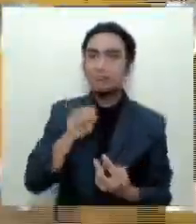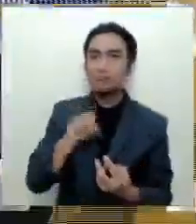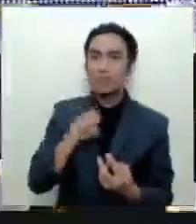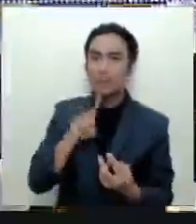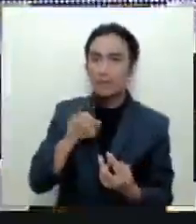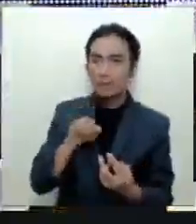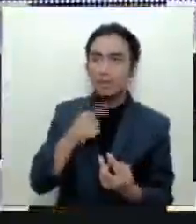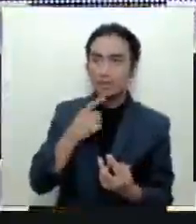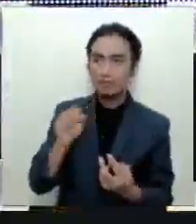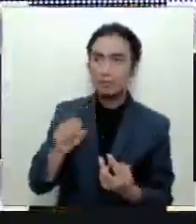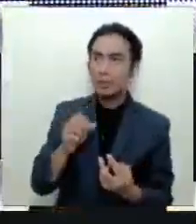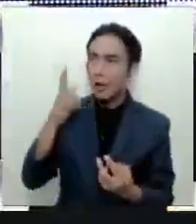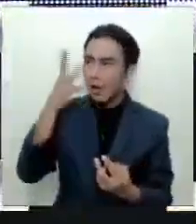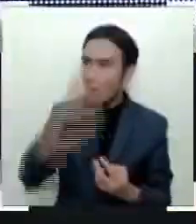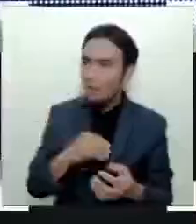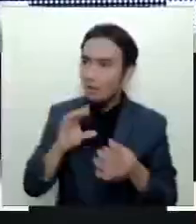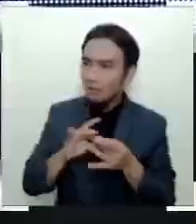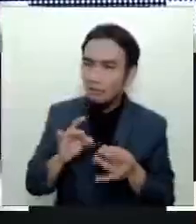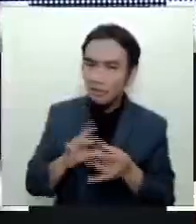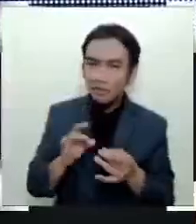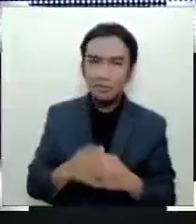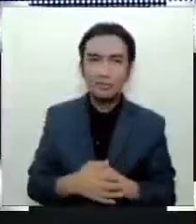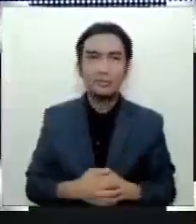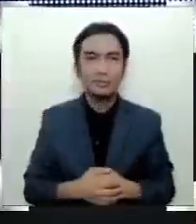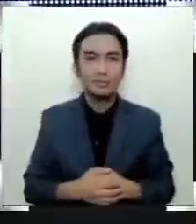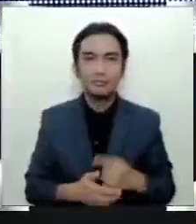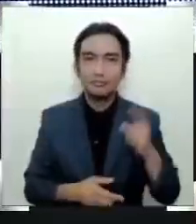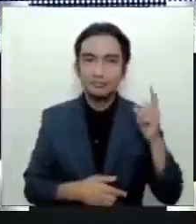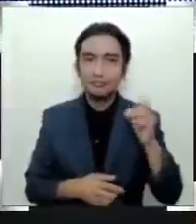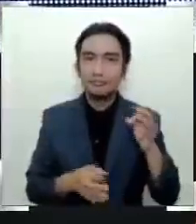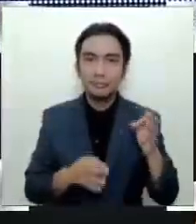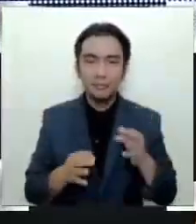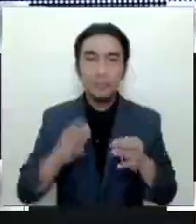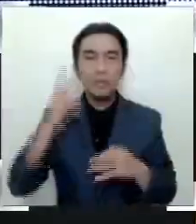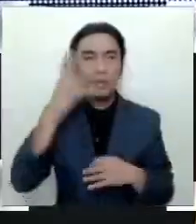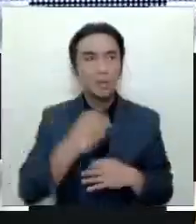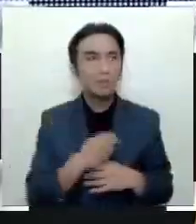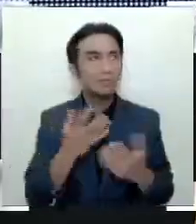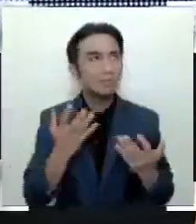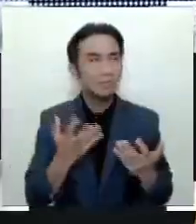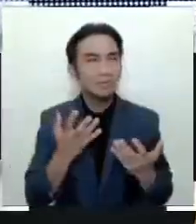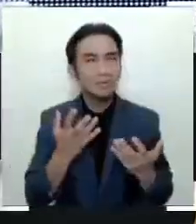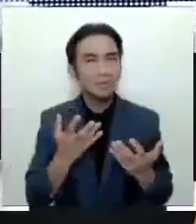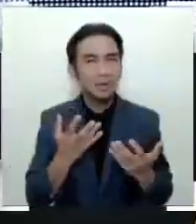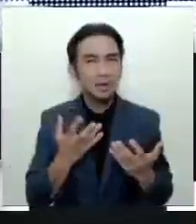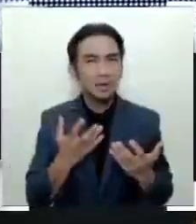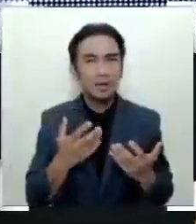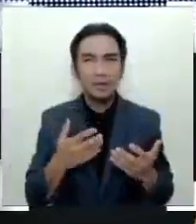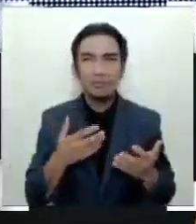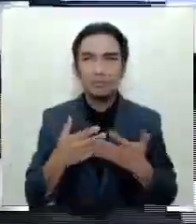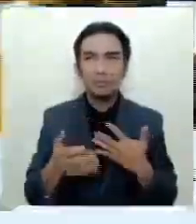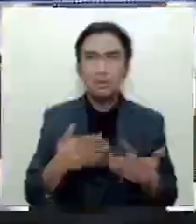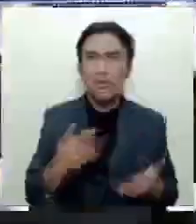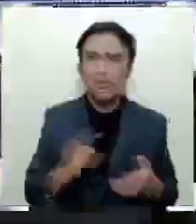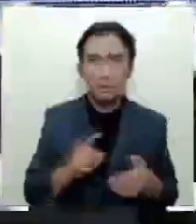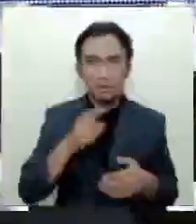storya. Ang maganda kasi ang isang nagustuhan ko din, yung wala sa edad yung pwede kang